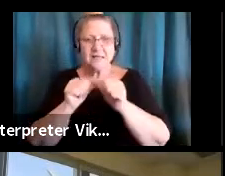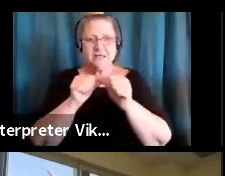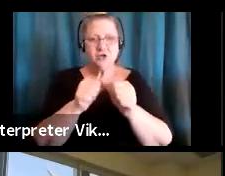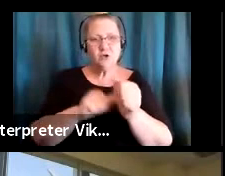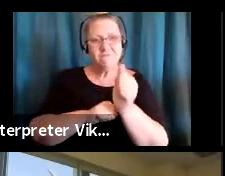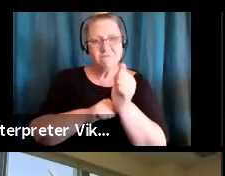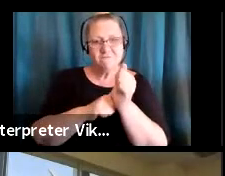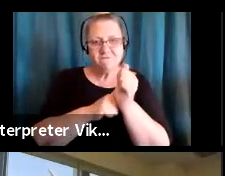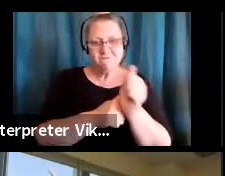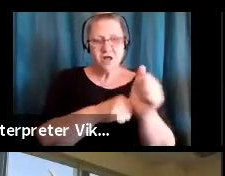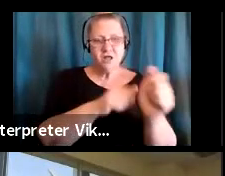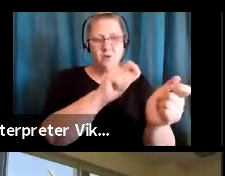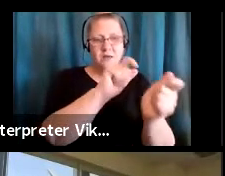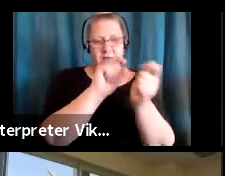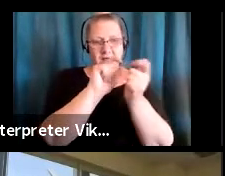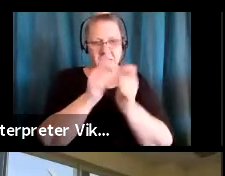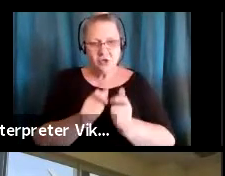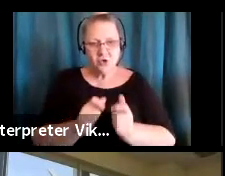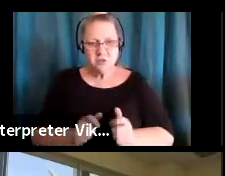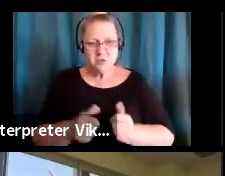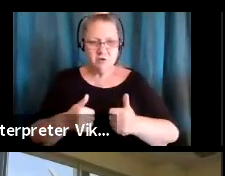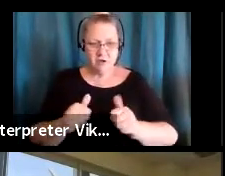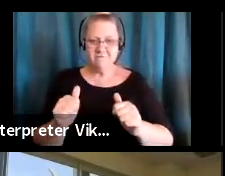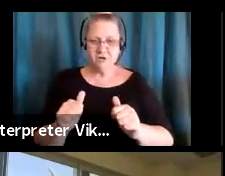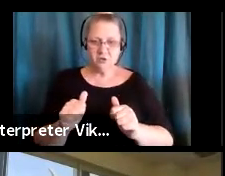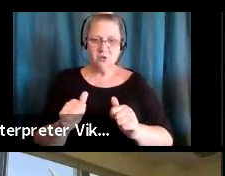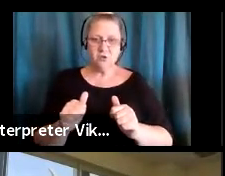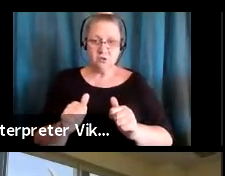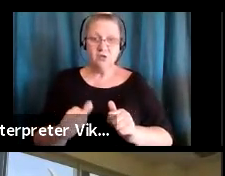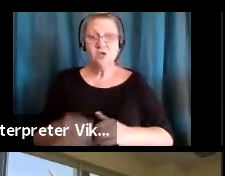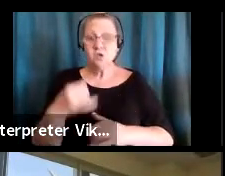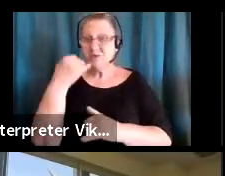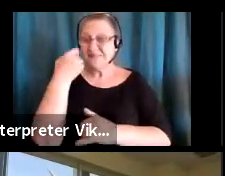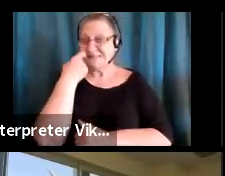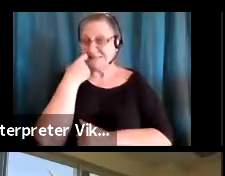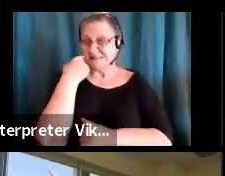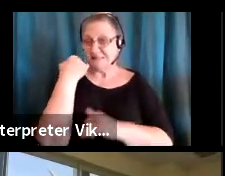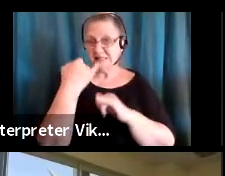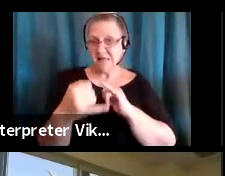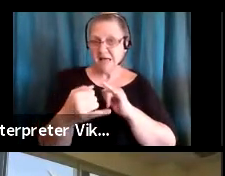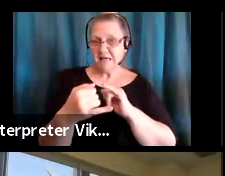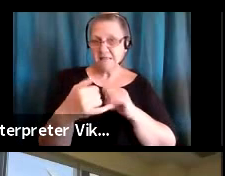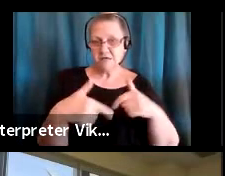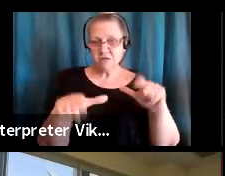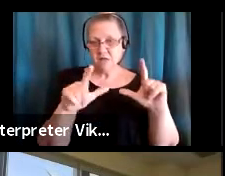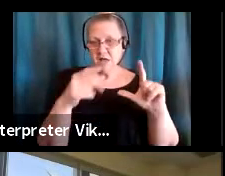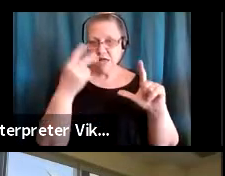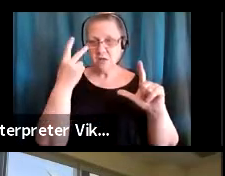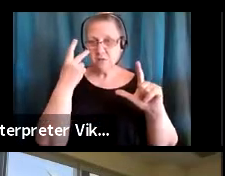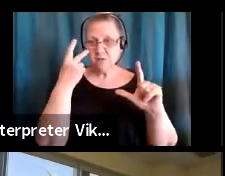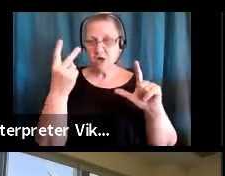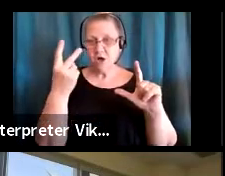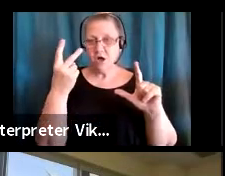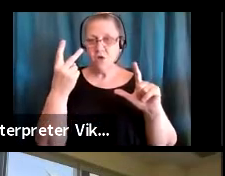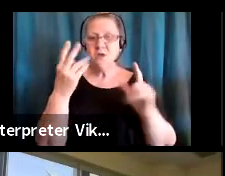adjust our efforts accordingly. And so the last slide that you saw from Dr. Pan was some of that data, which shows us